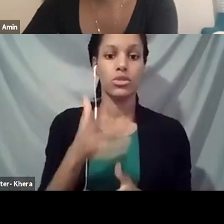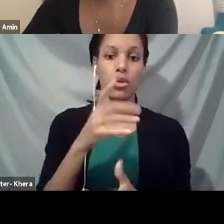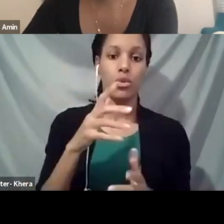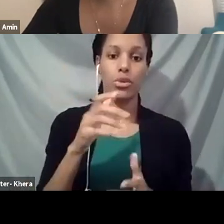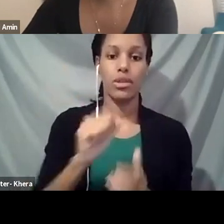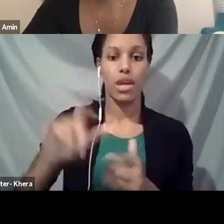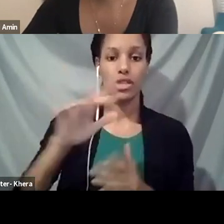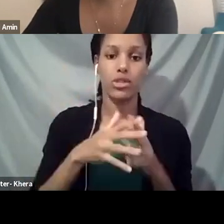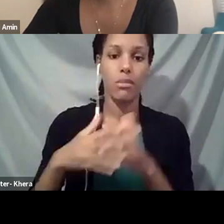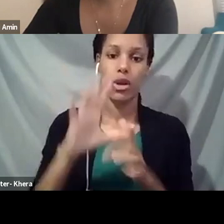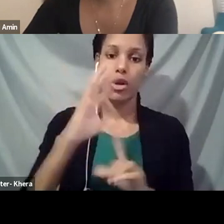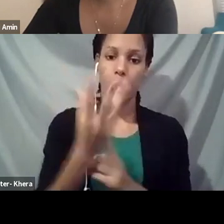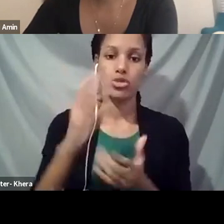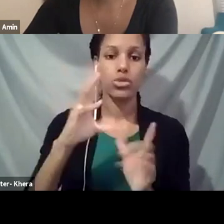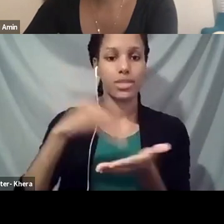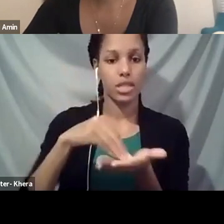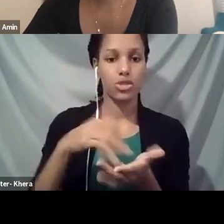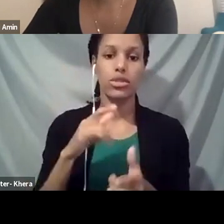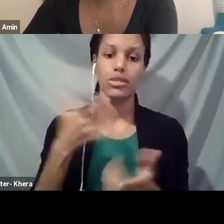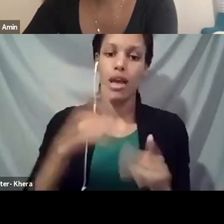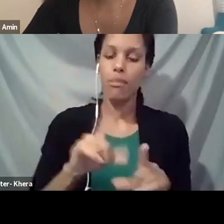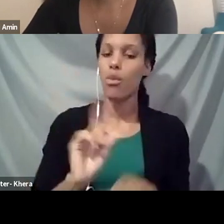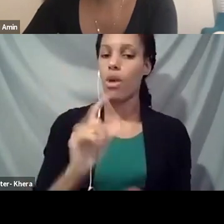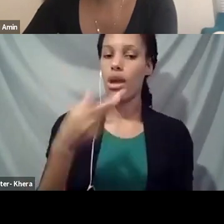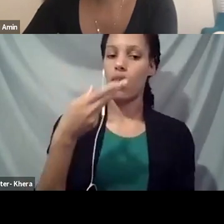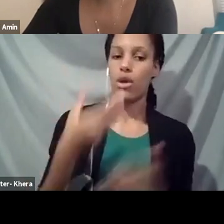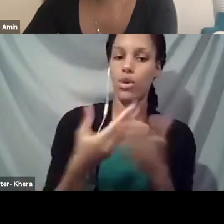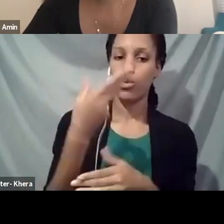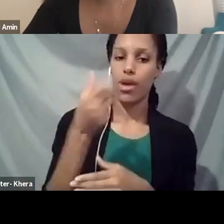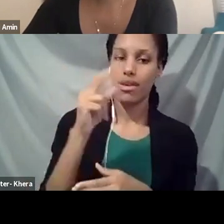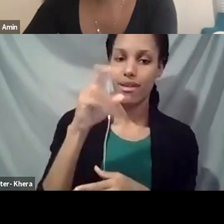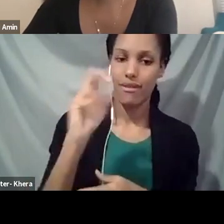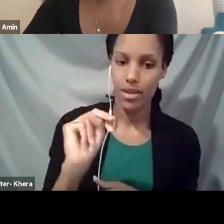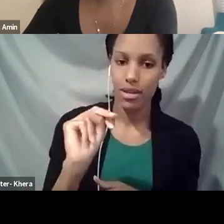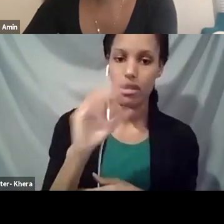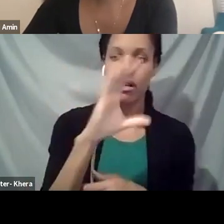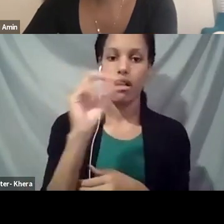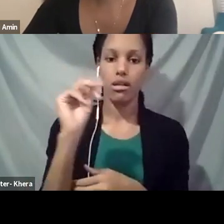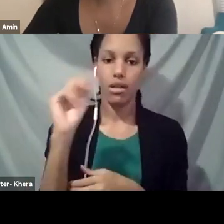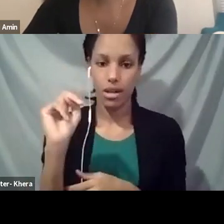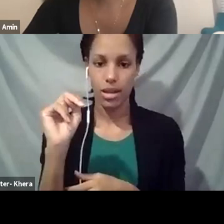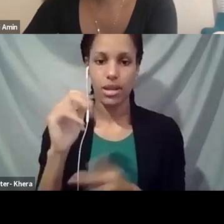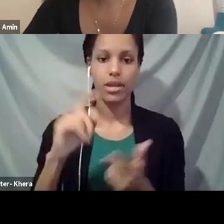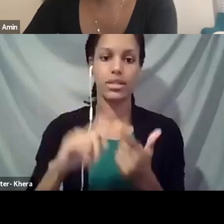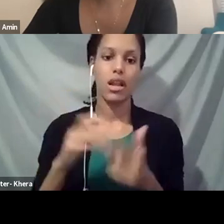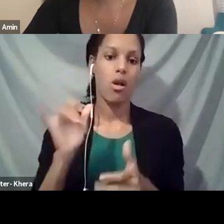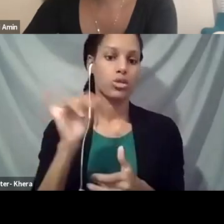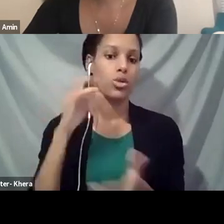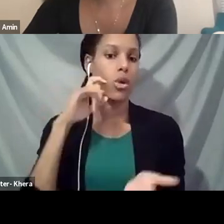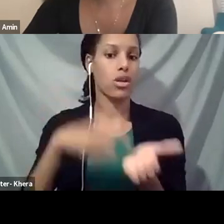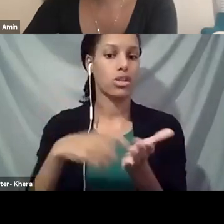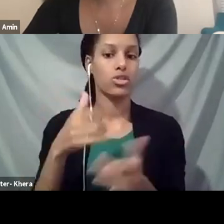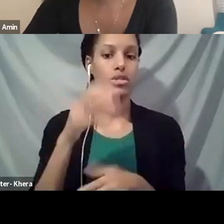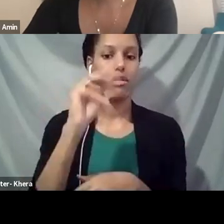Connecticut, and we acknowledge the Mohegan, Mashantucket Pequot, Eastern Pequot, Skaticoke, Golden Hill